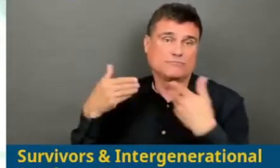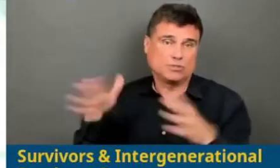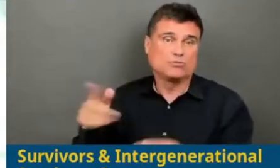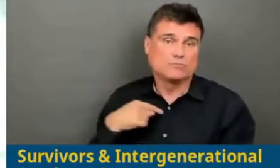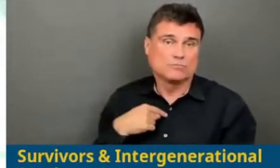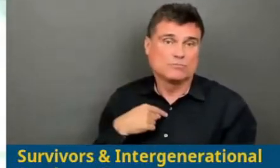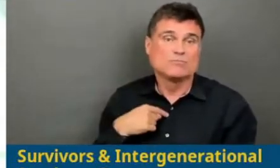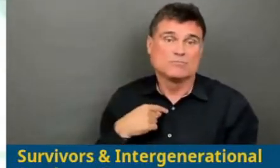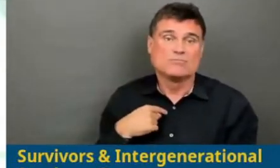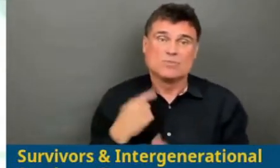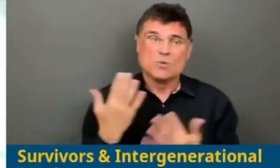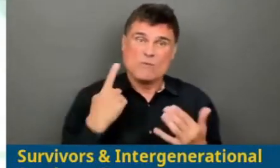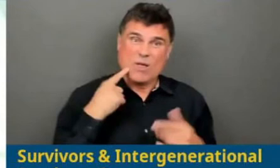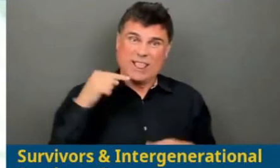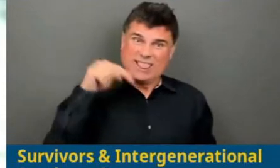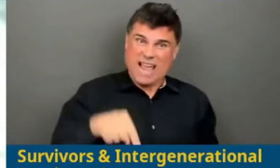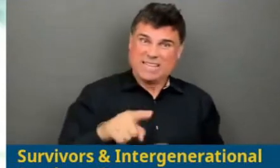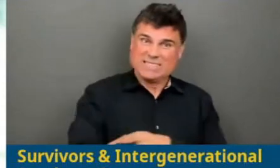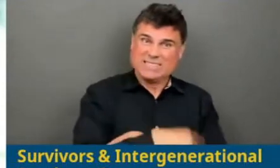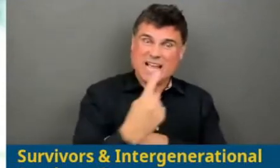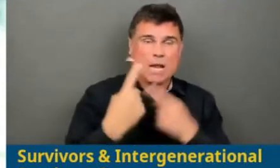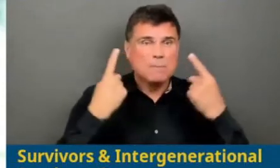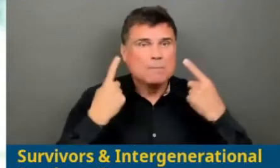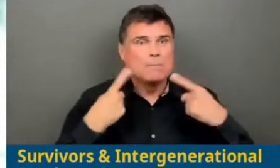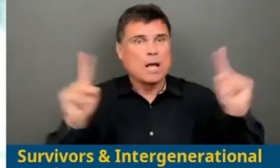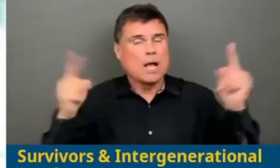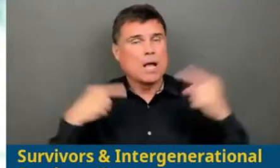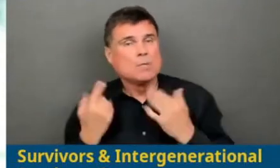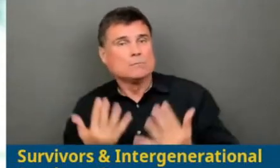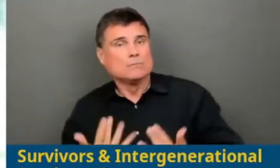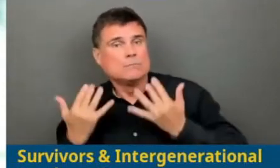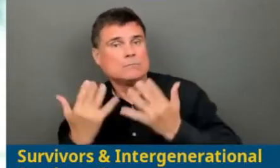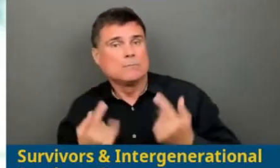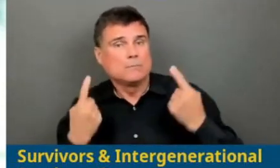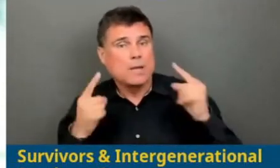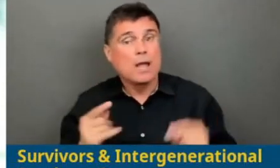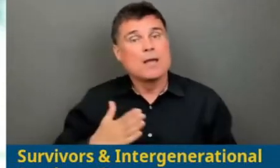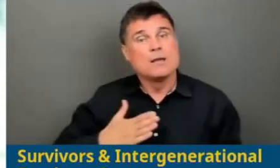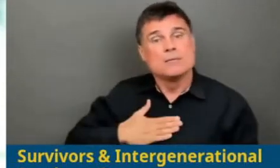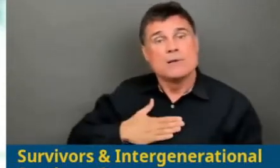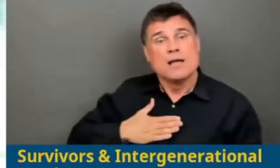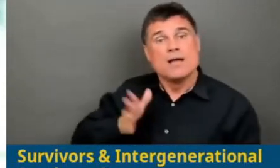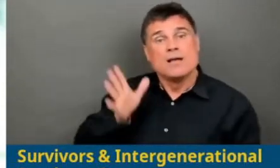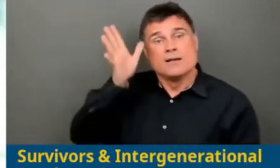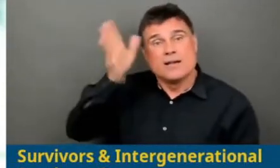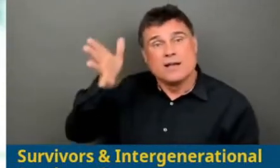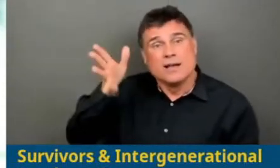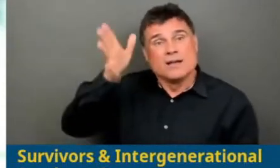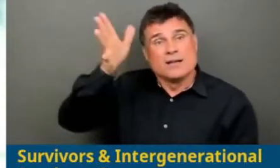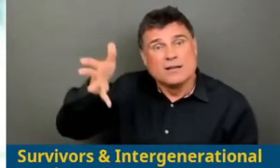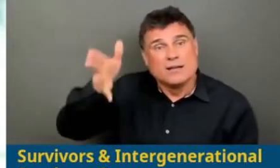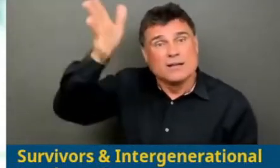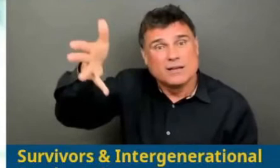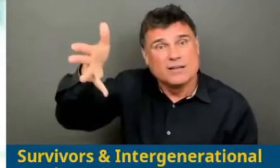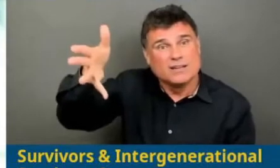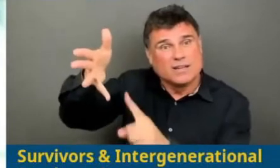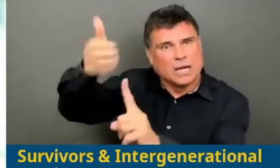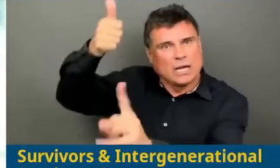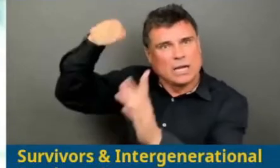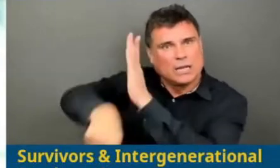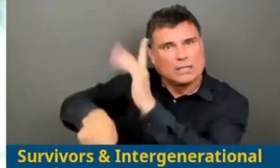My own great-grandfather committed suicide at St. Joseph's Mission Residential School.